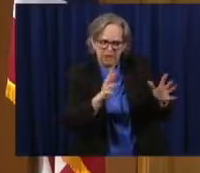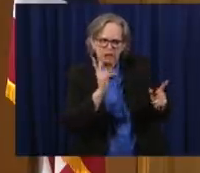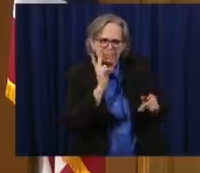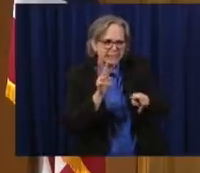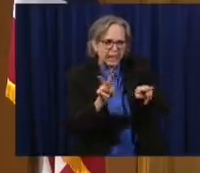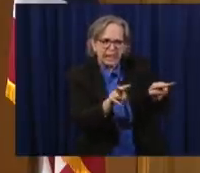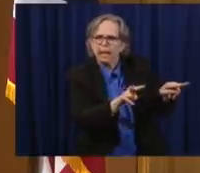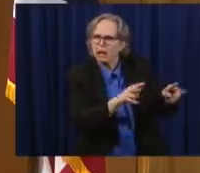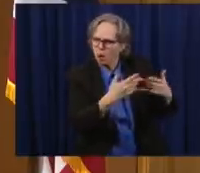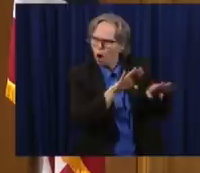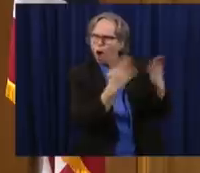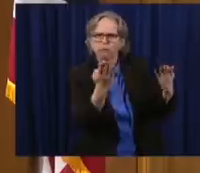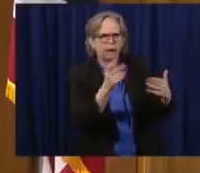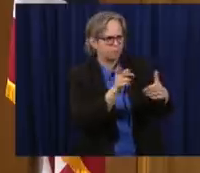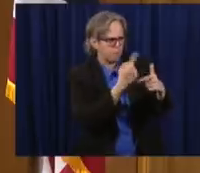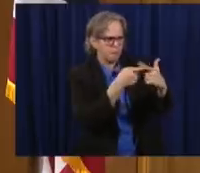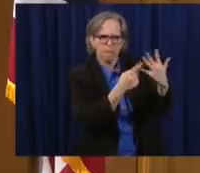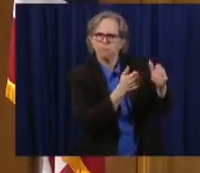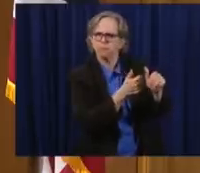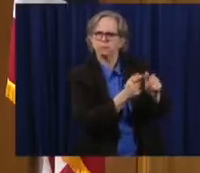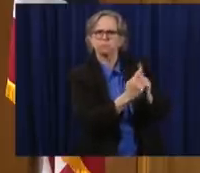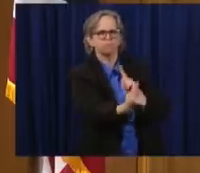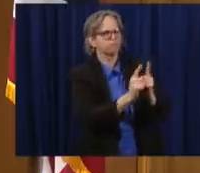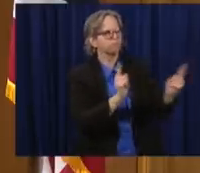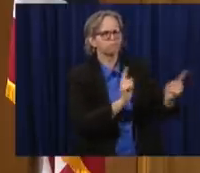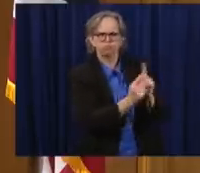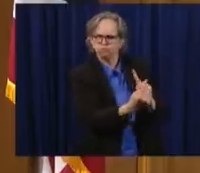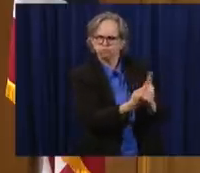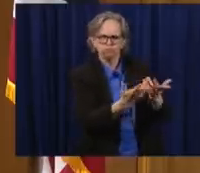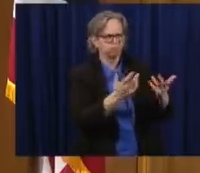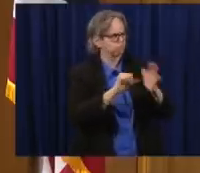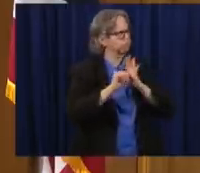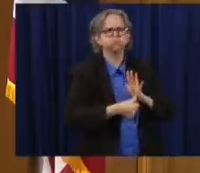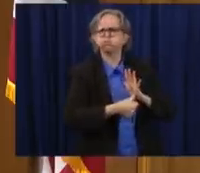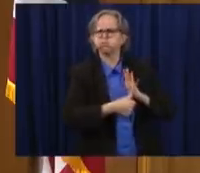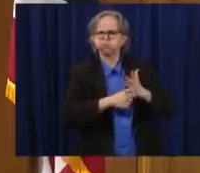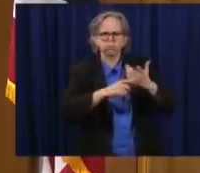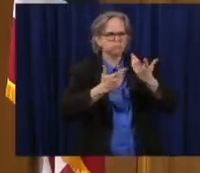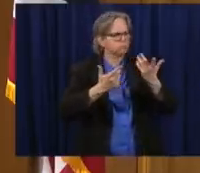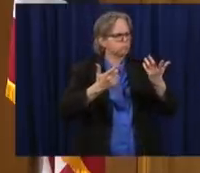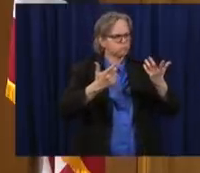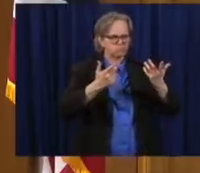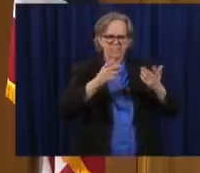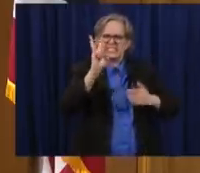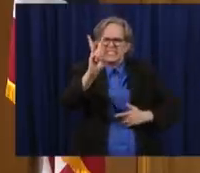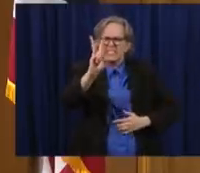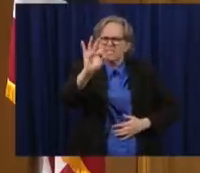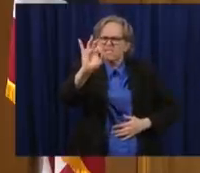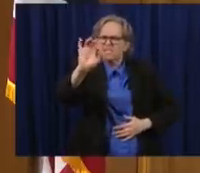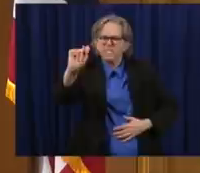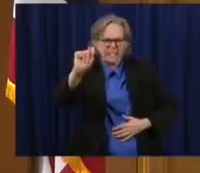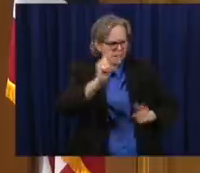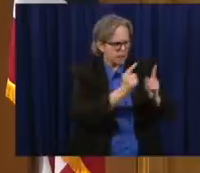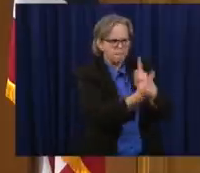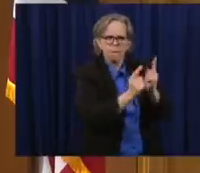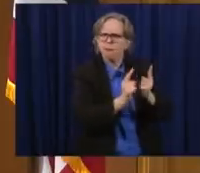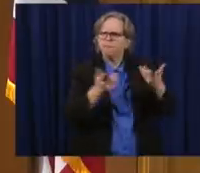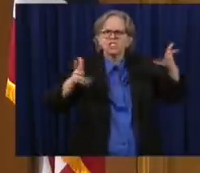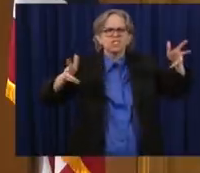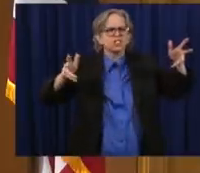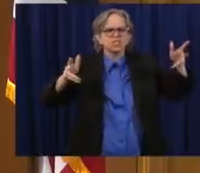Distancing. There's no substitute for distance. The 6 foot is the